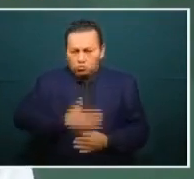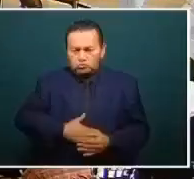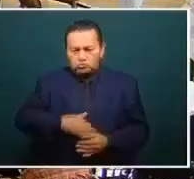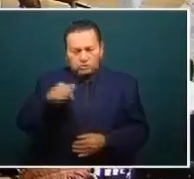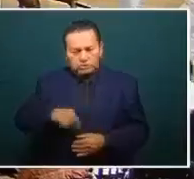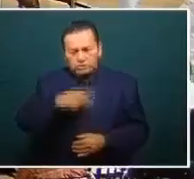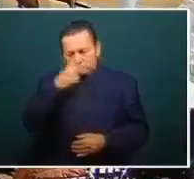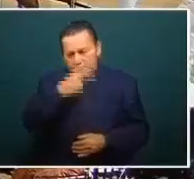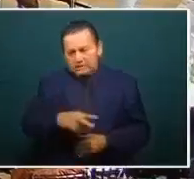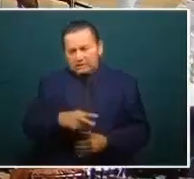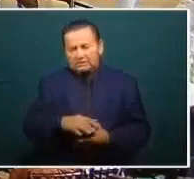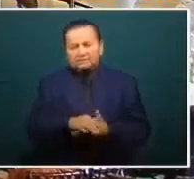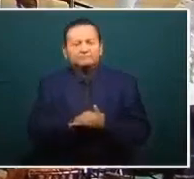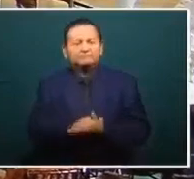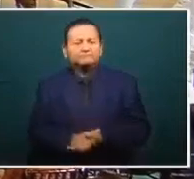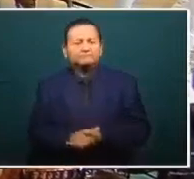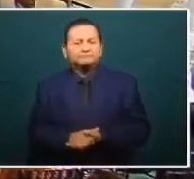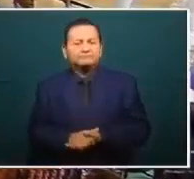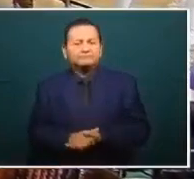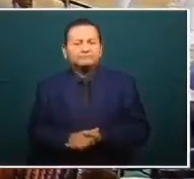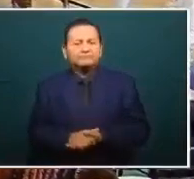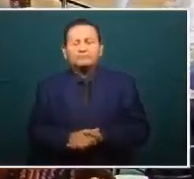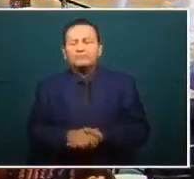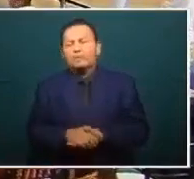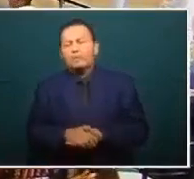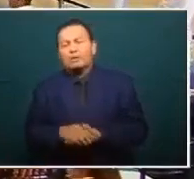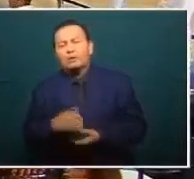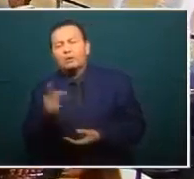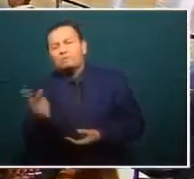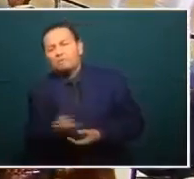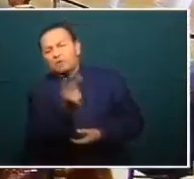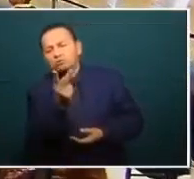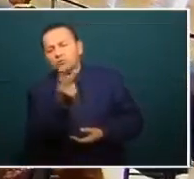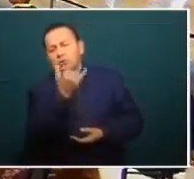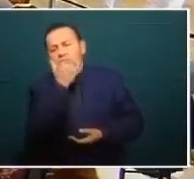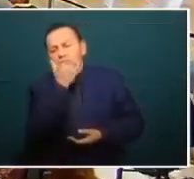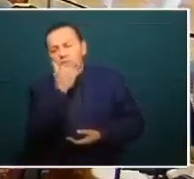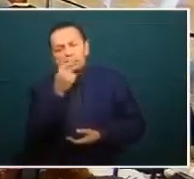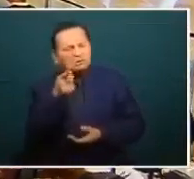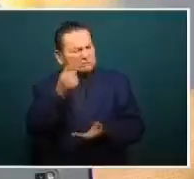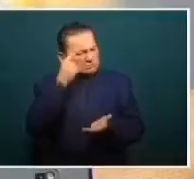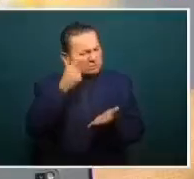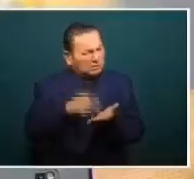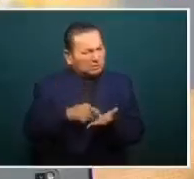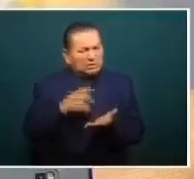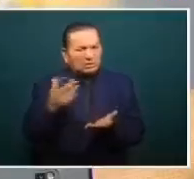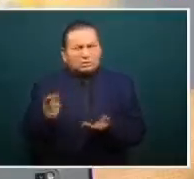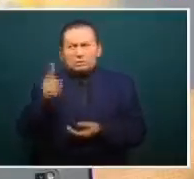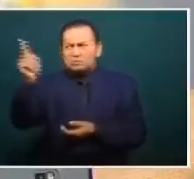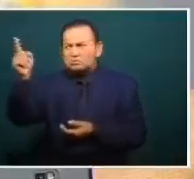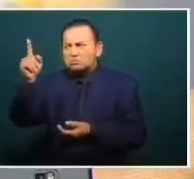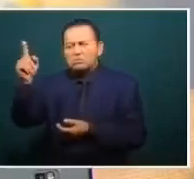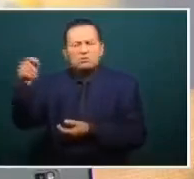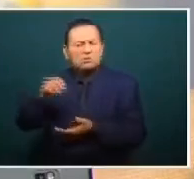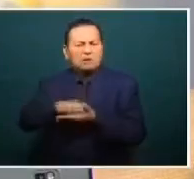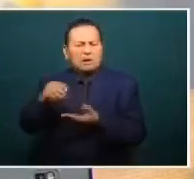dimensions with justice in our country.